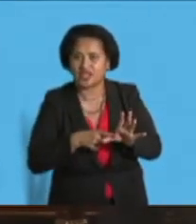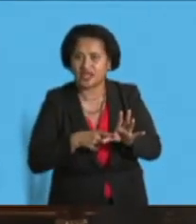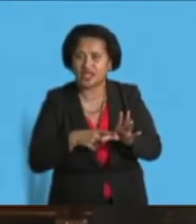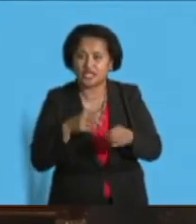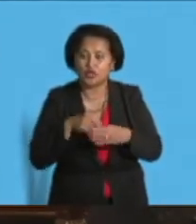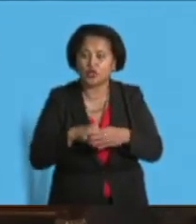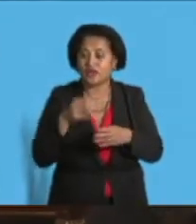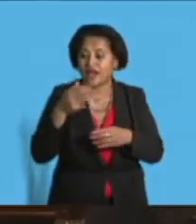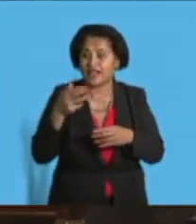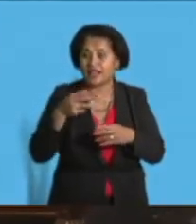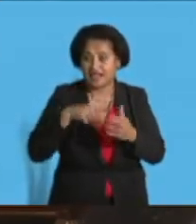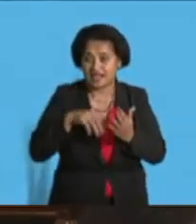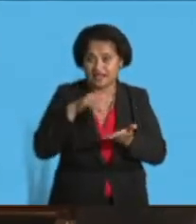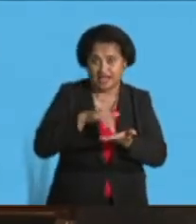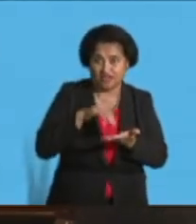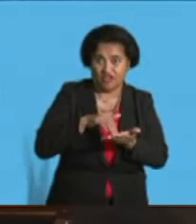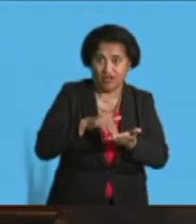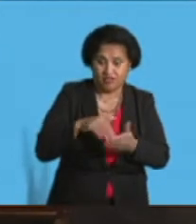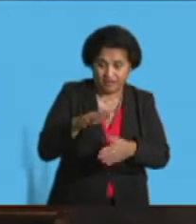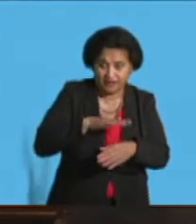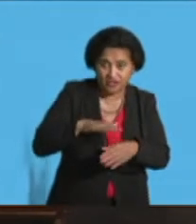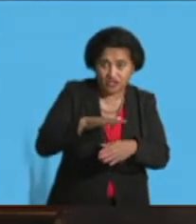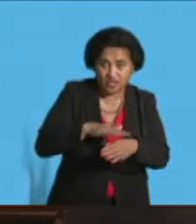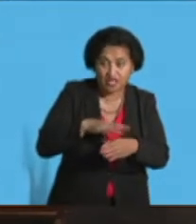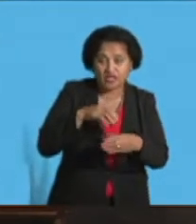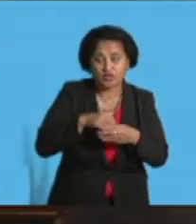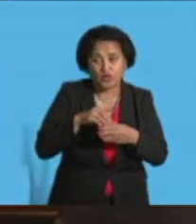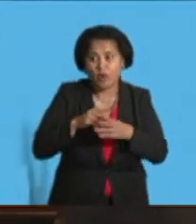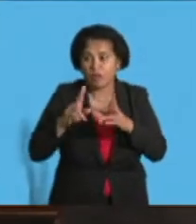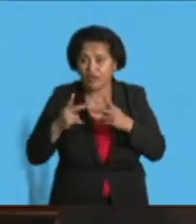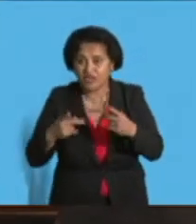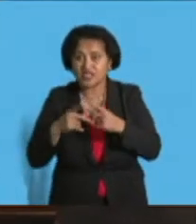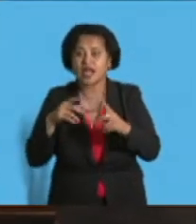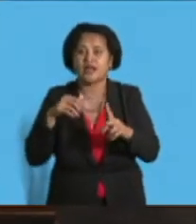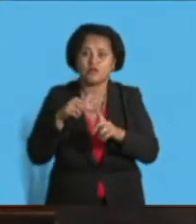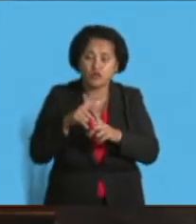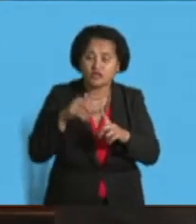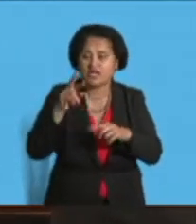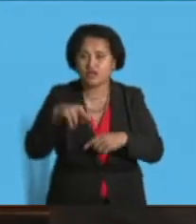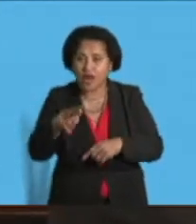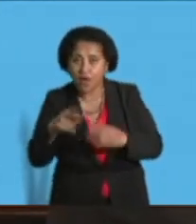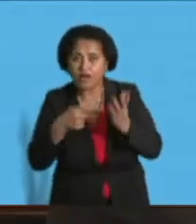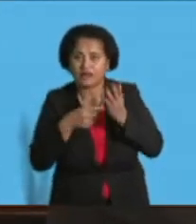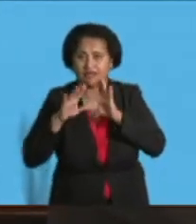in Central Division, including the province of Namosi, Rewa and Tailevu,